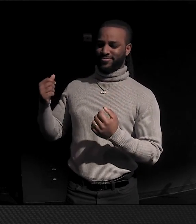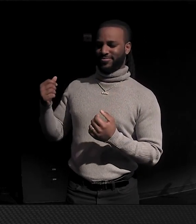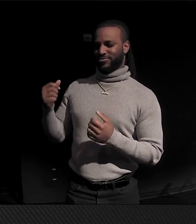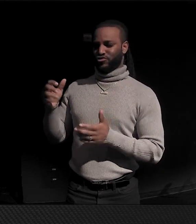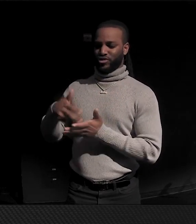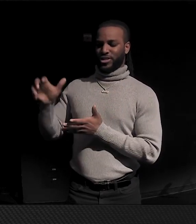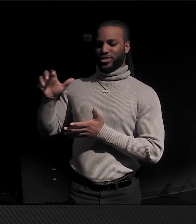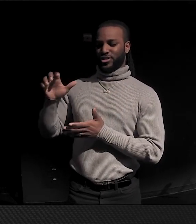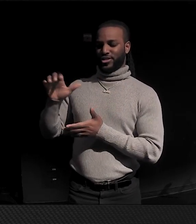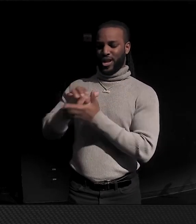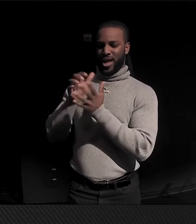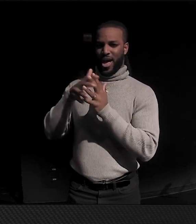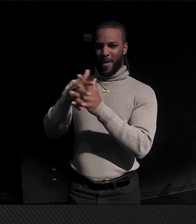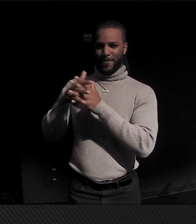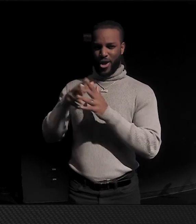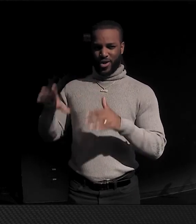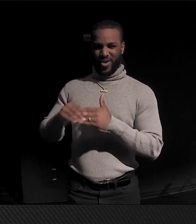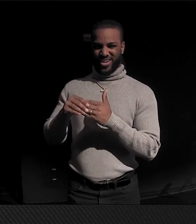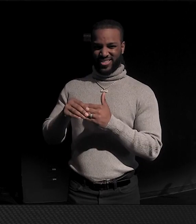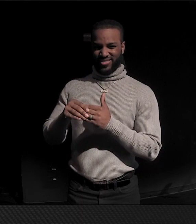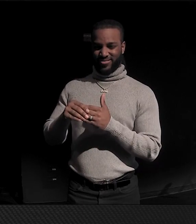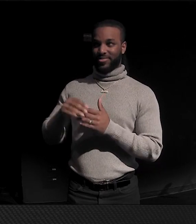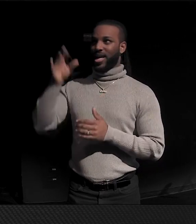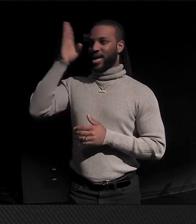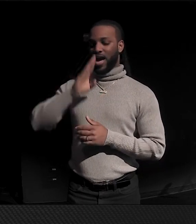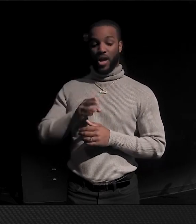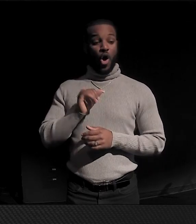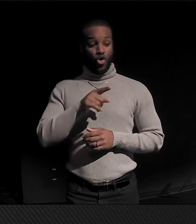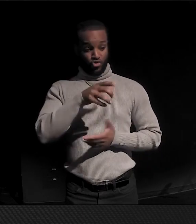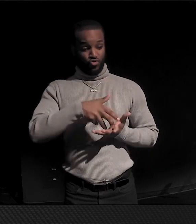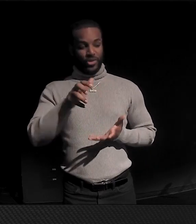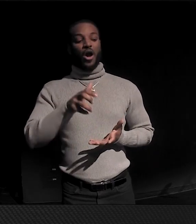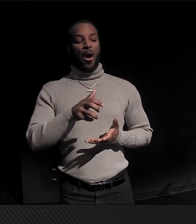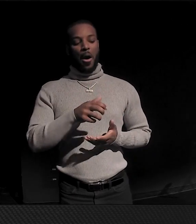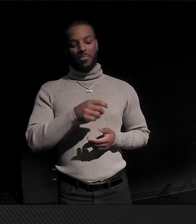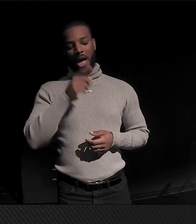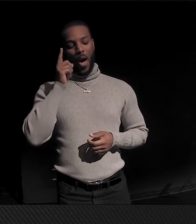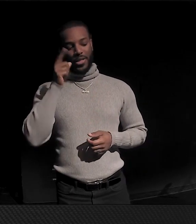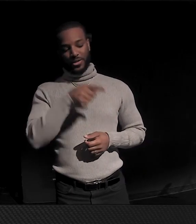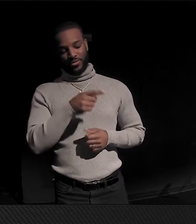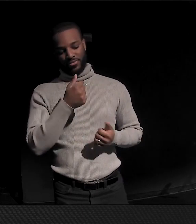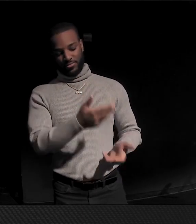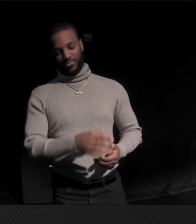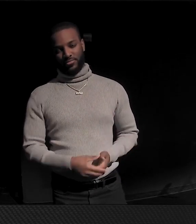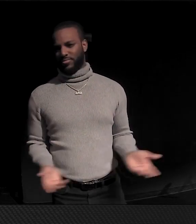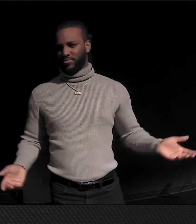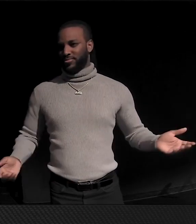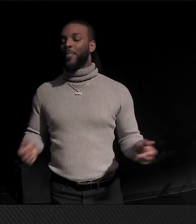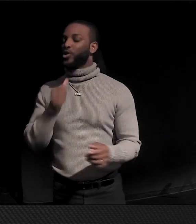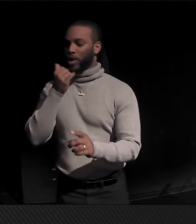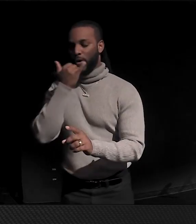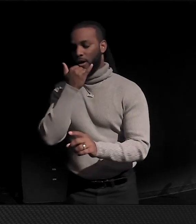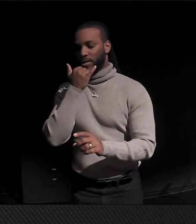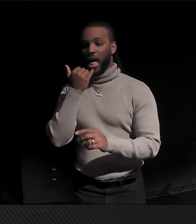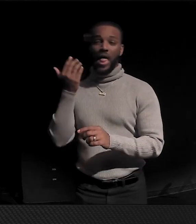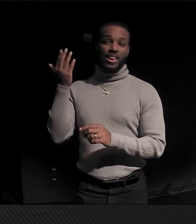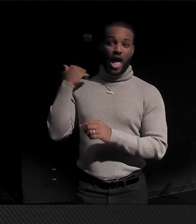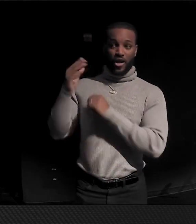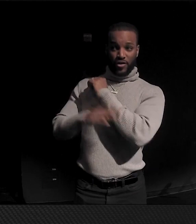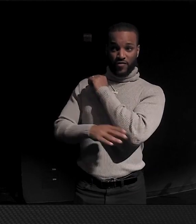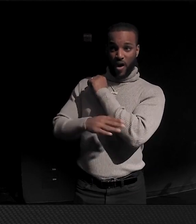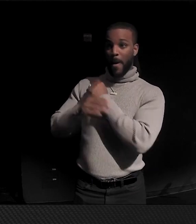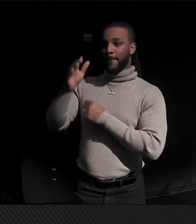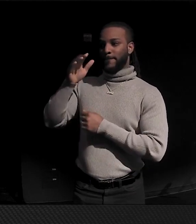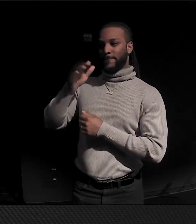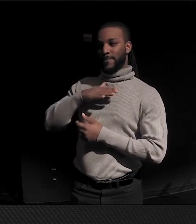God makes it not rain. Is that a big deal to God? I mean, don't get me wrong. I had a wedding last fall. My daughter and my son-in-law